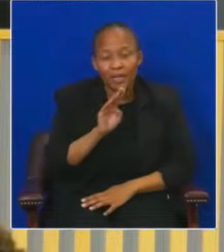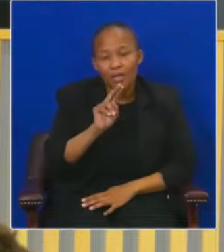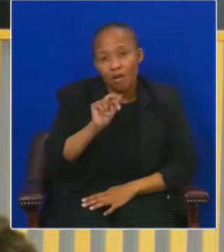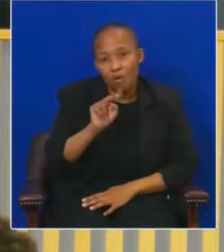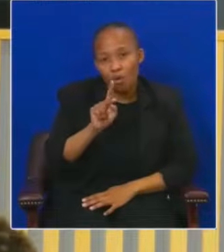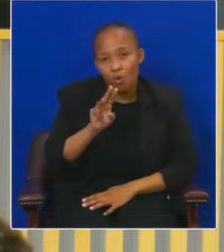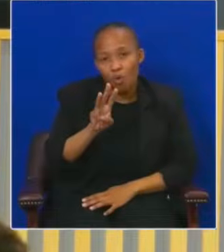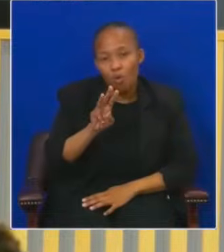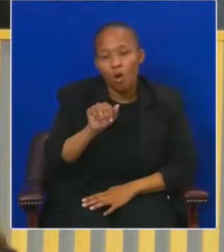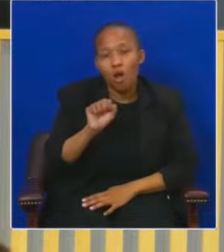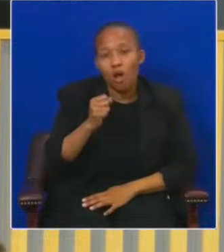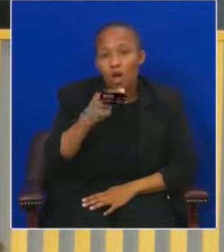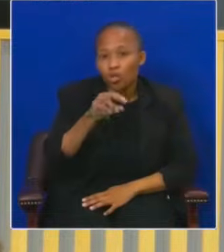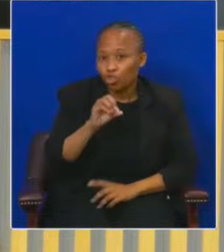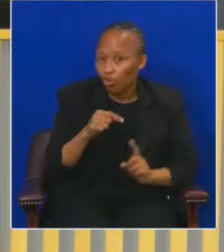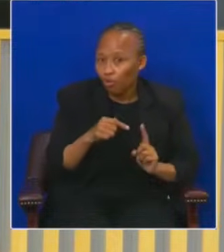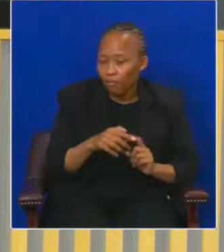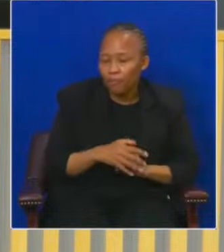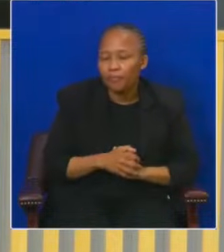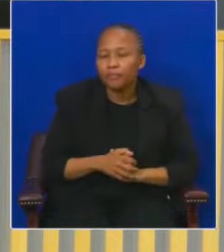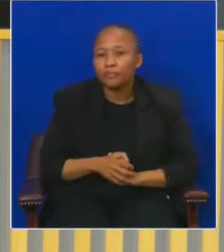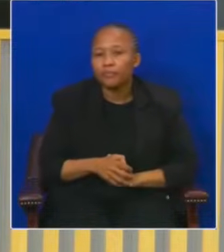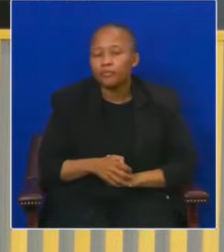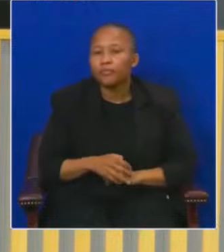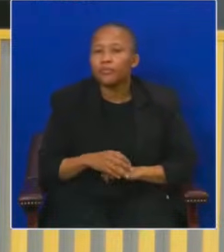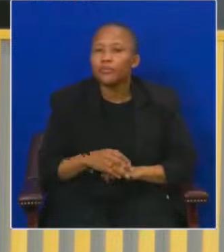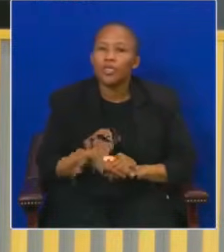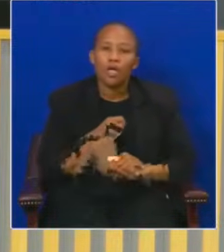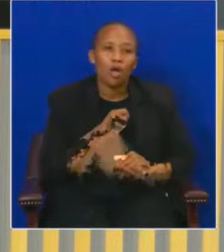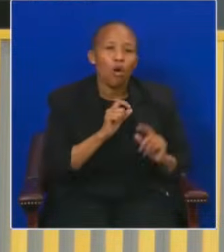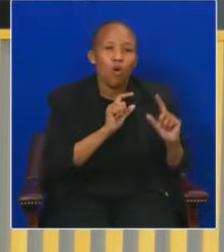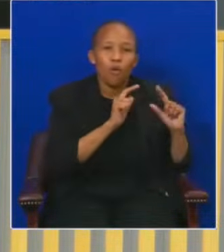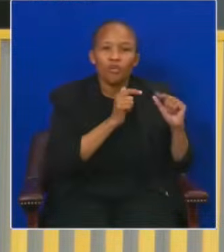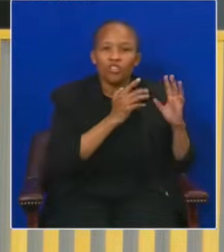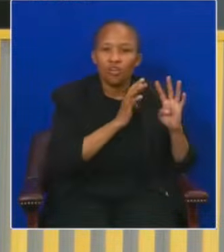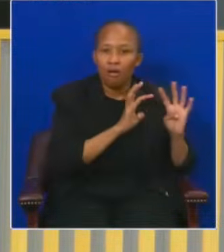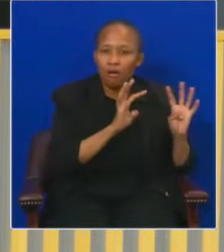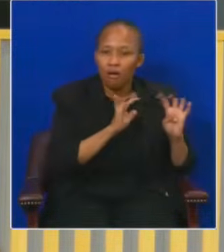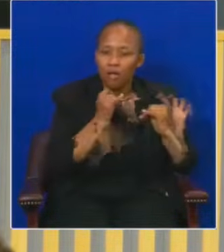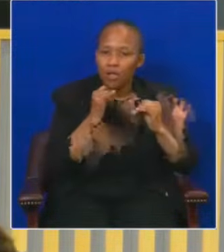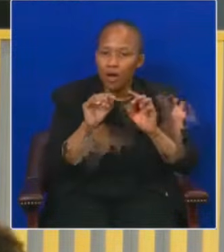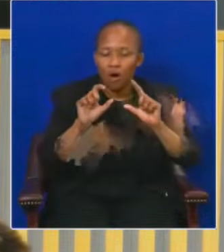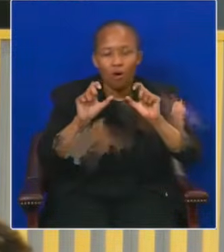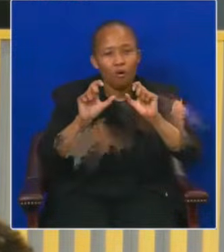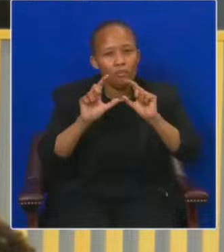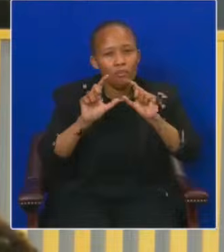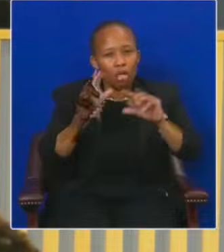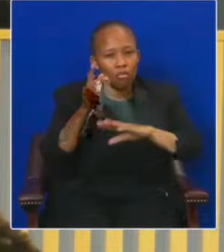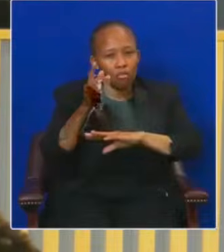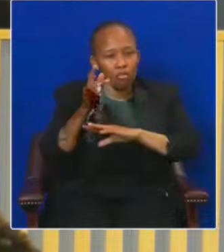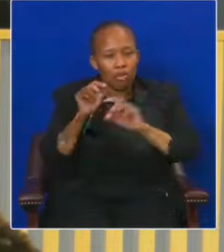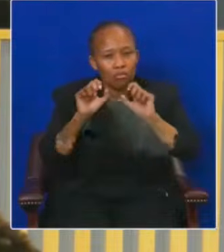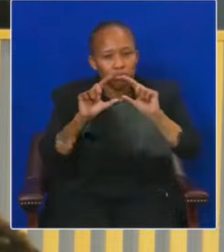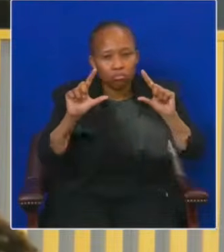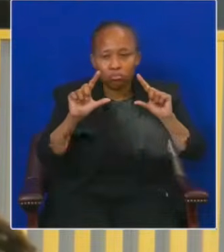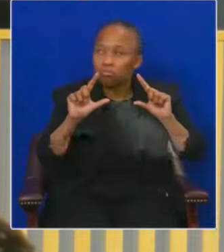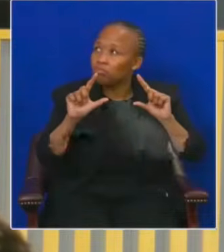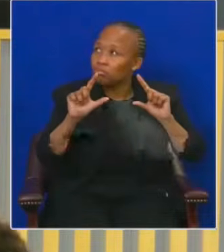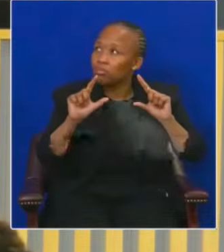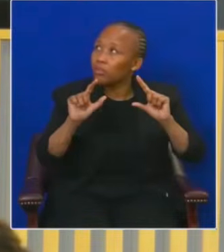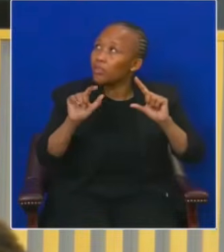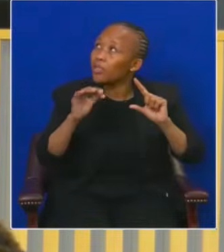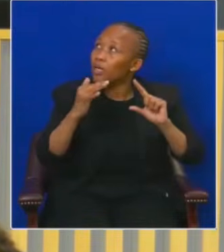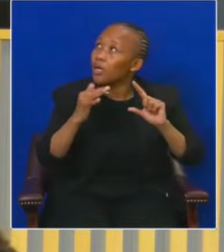Commissioners, when looking at the footage, I need not to be informed by a person